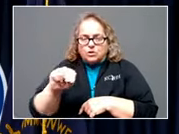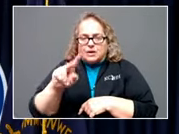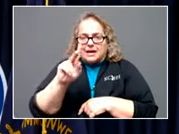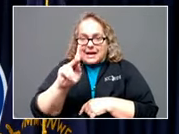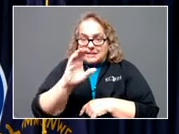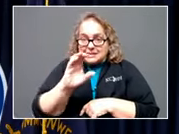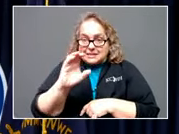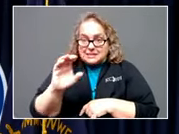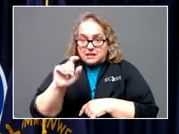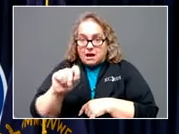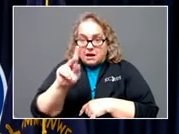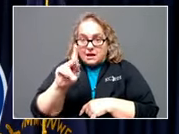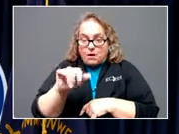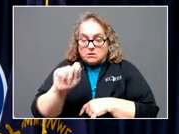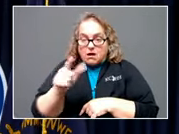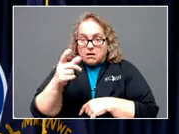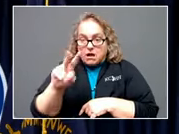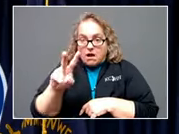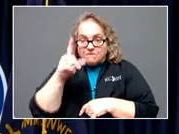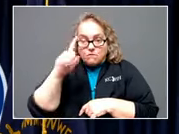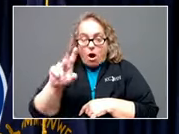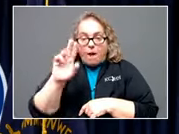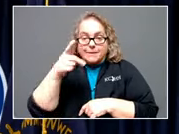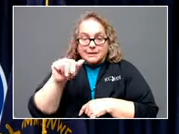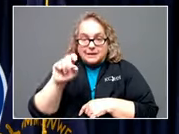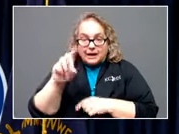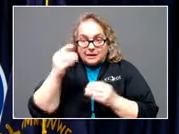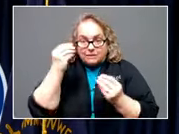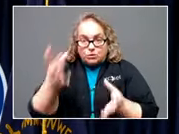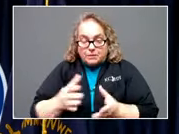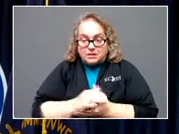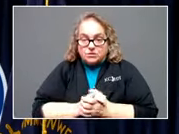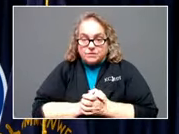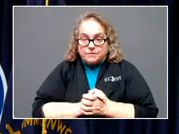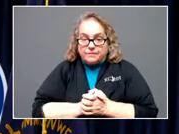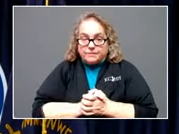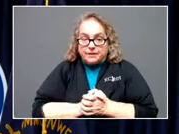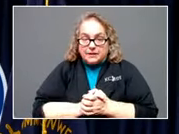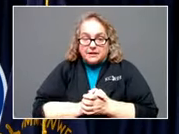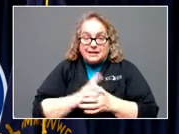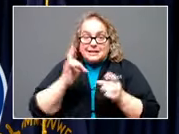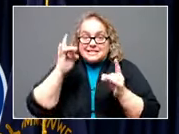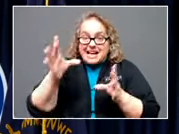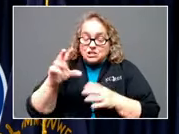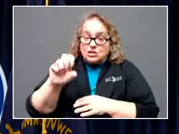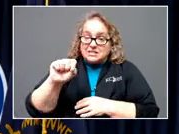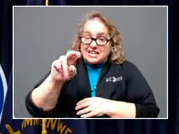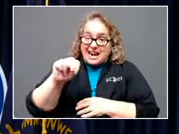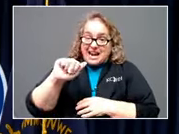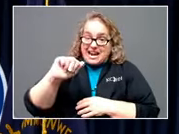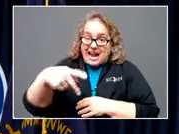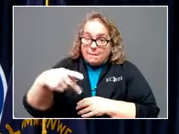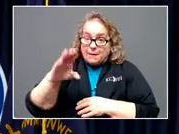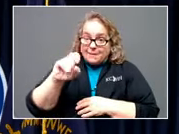kcc.ky.gov for updated information. Disaster SNAP benefits, which is additional food assistance that